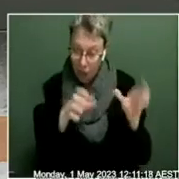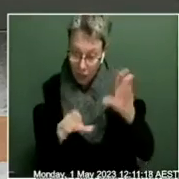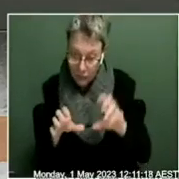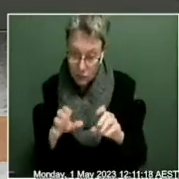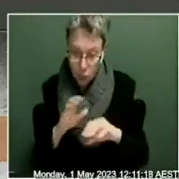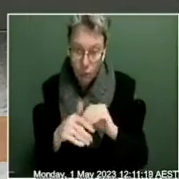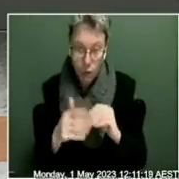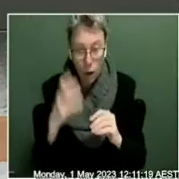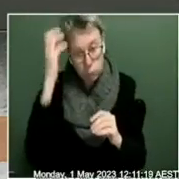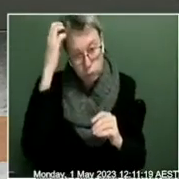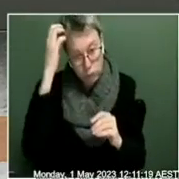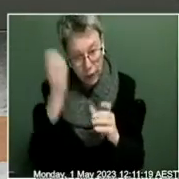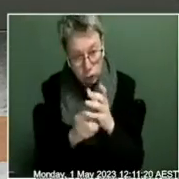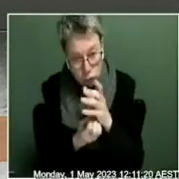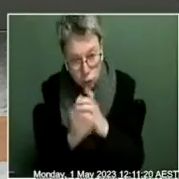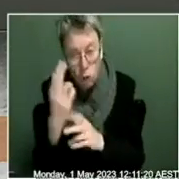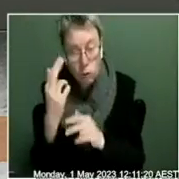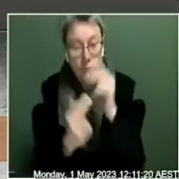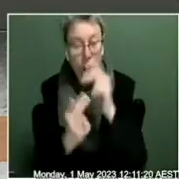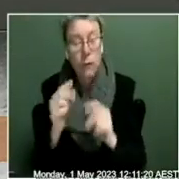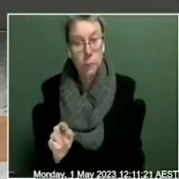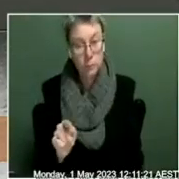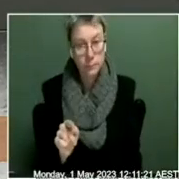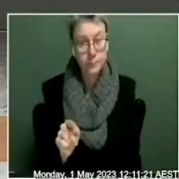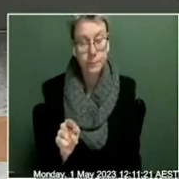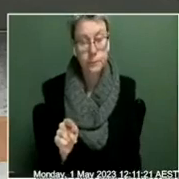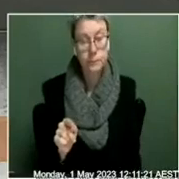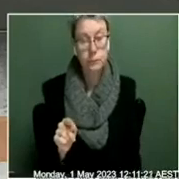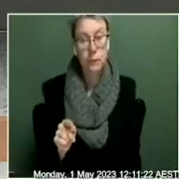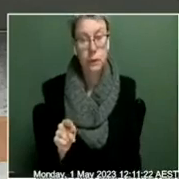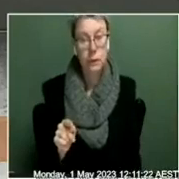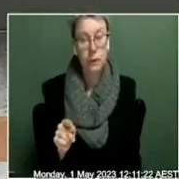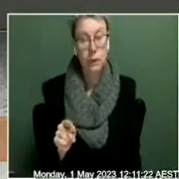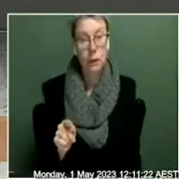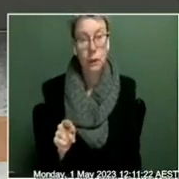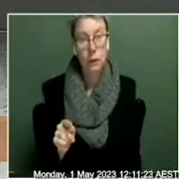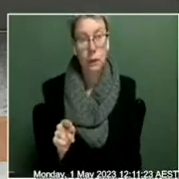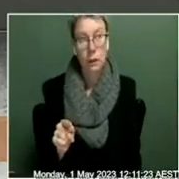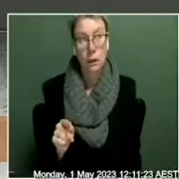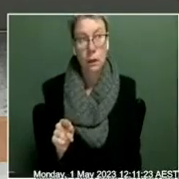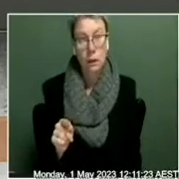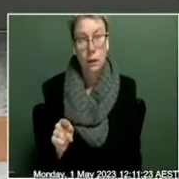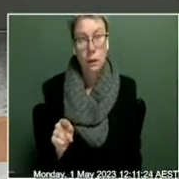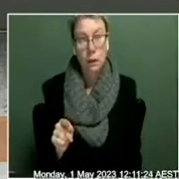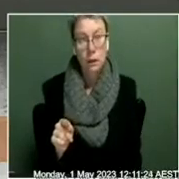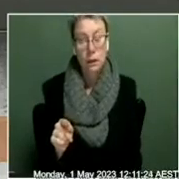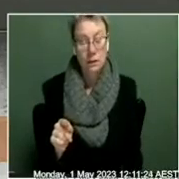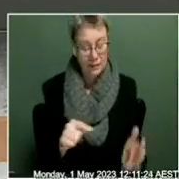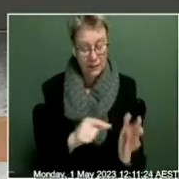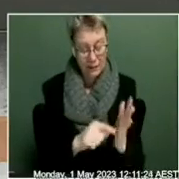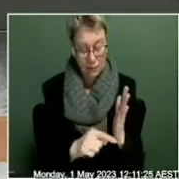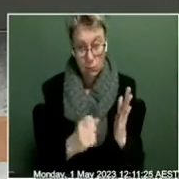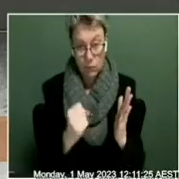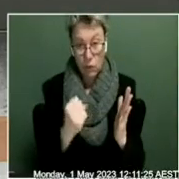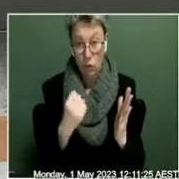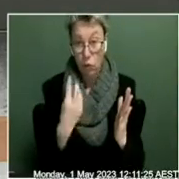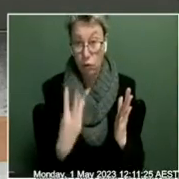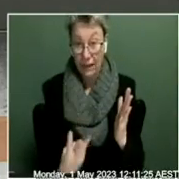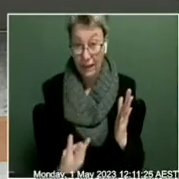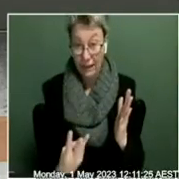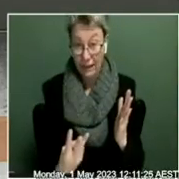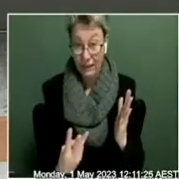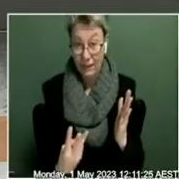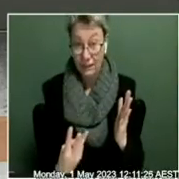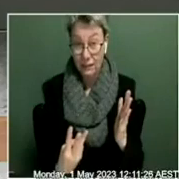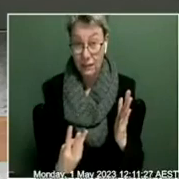finding 3 of the report is that a child under the age of 14 years is unlikely to understand the impact